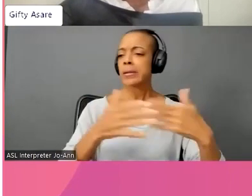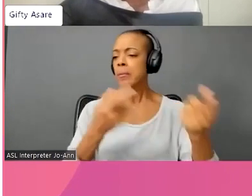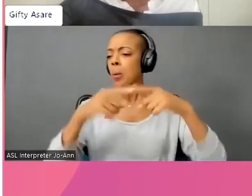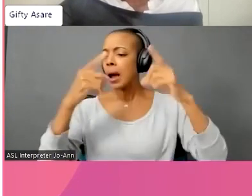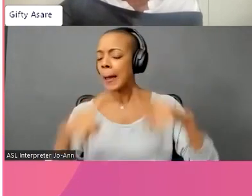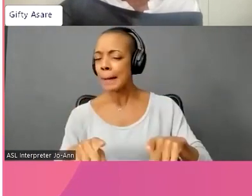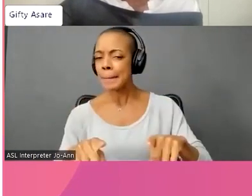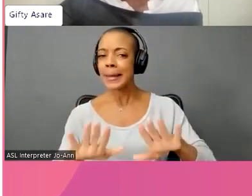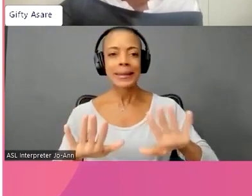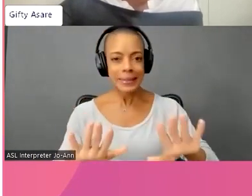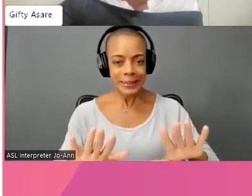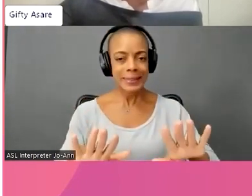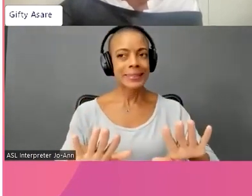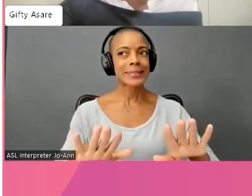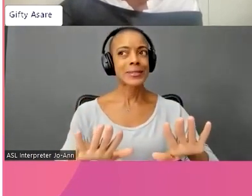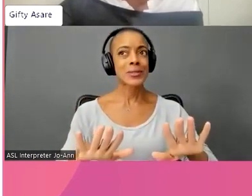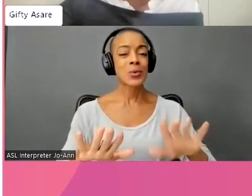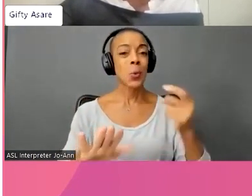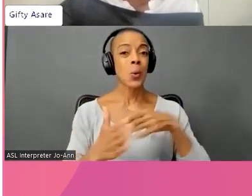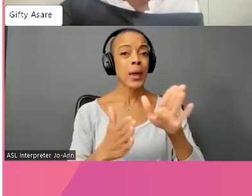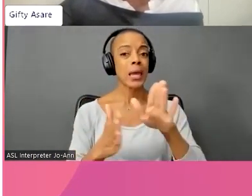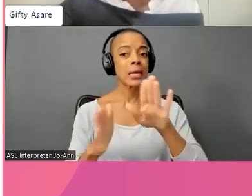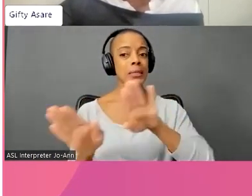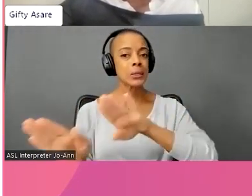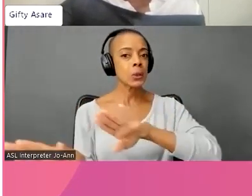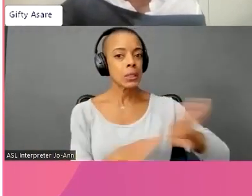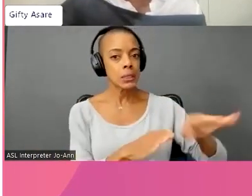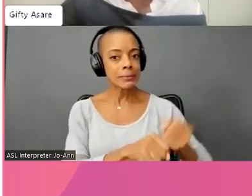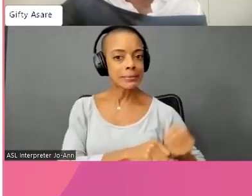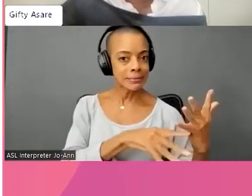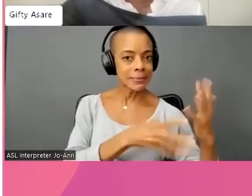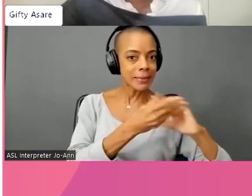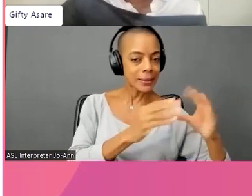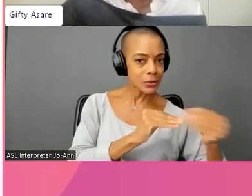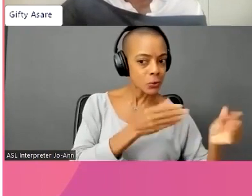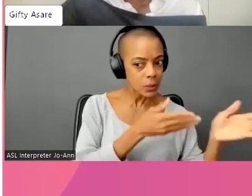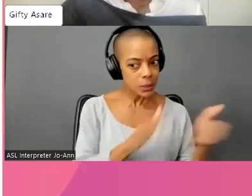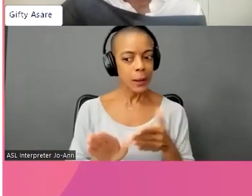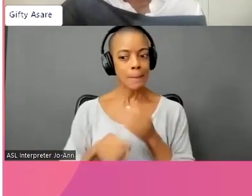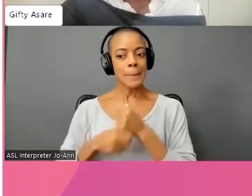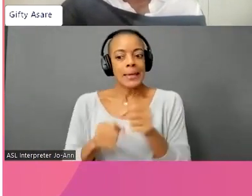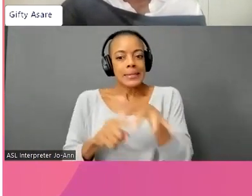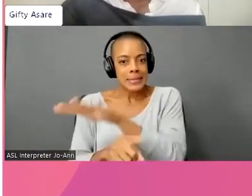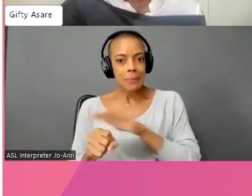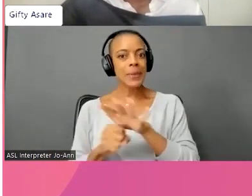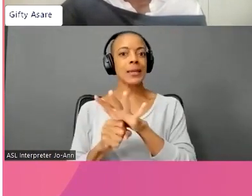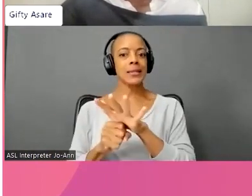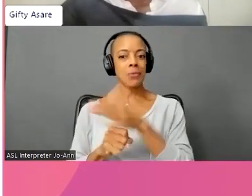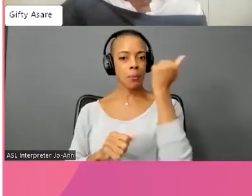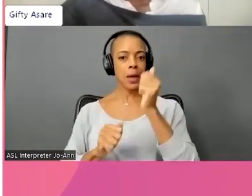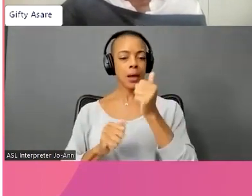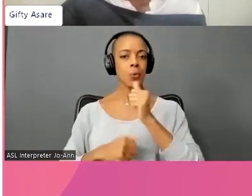create a safer space for Black women so that they can be more vulnerable. And one way to do